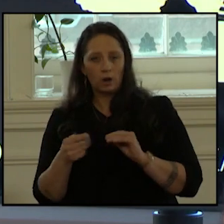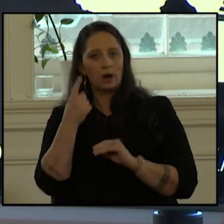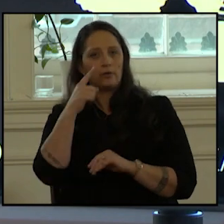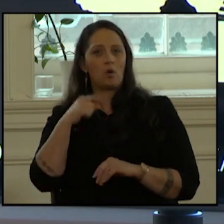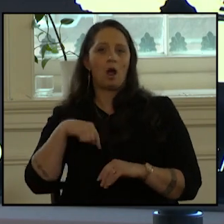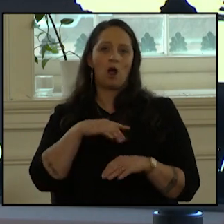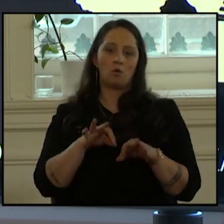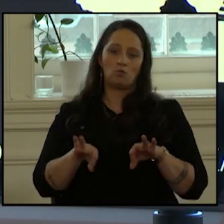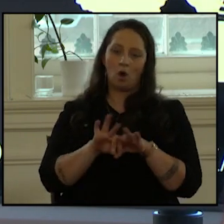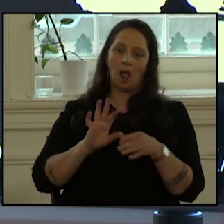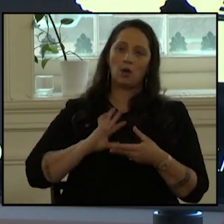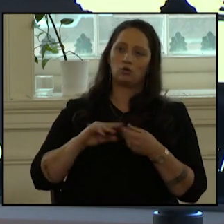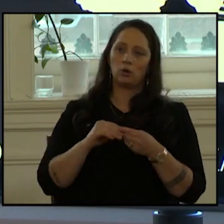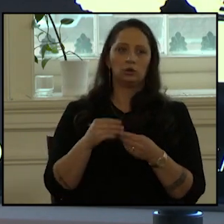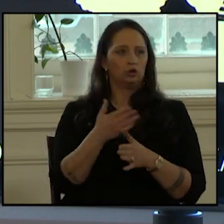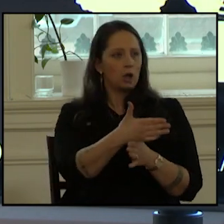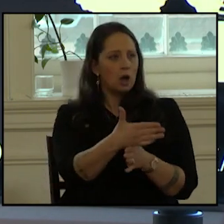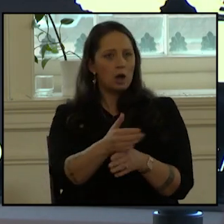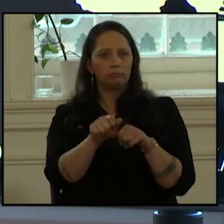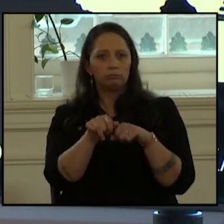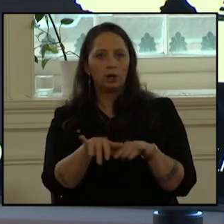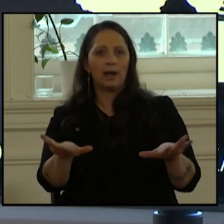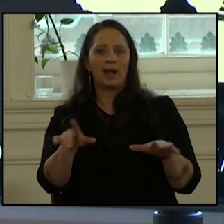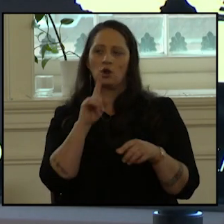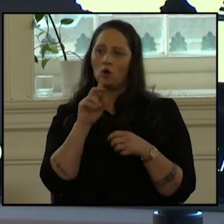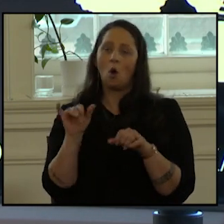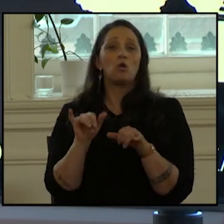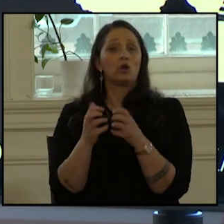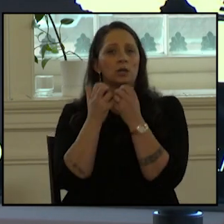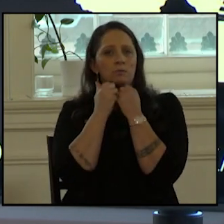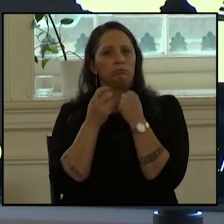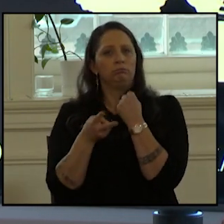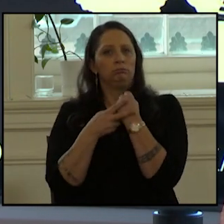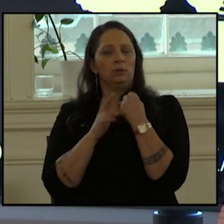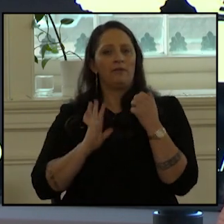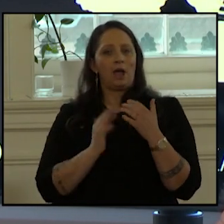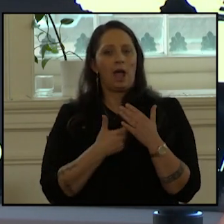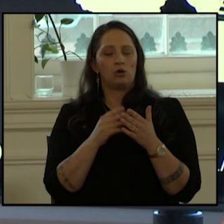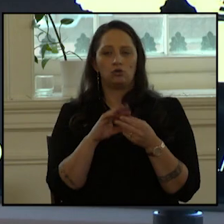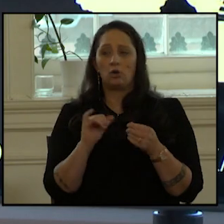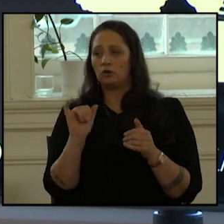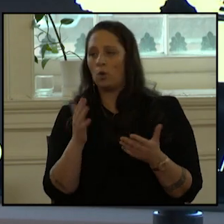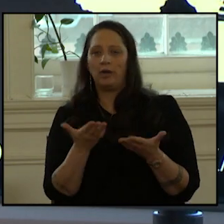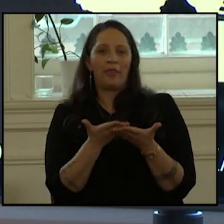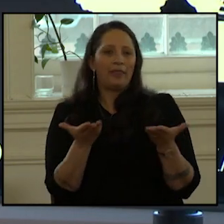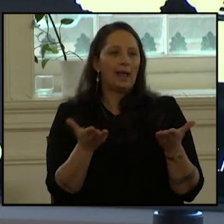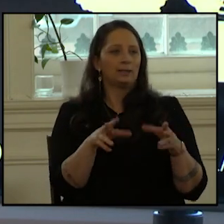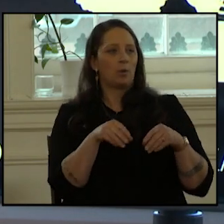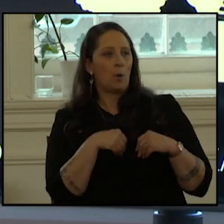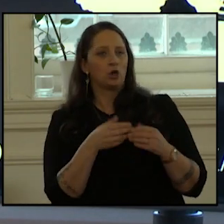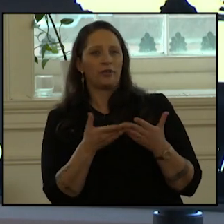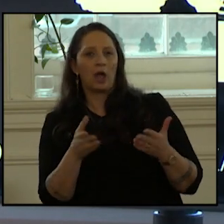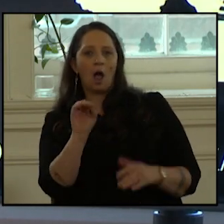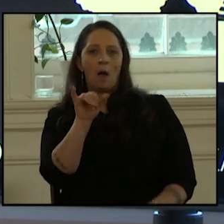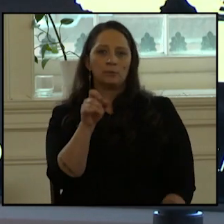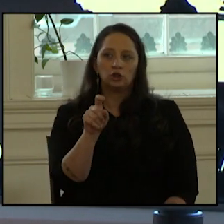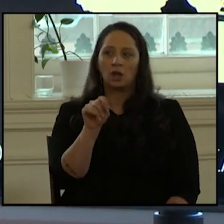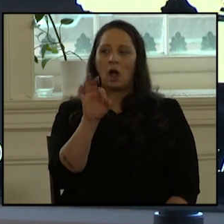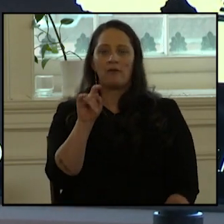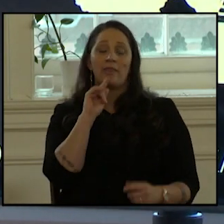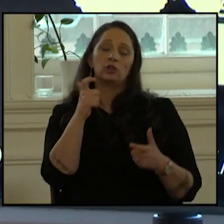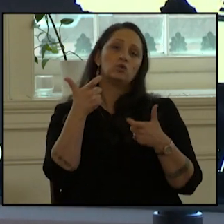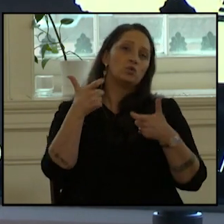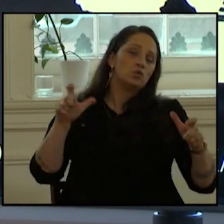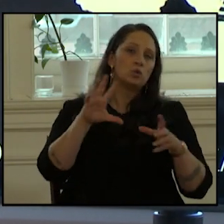for our stories to be told and preserved. And as far as the artifacts and objects and things, that's a huge